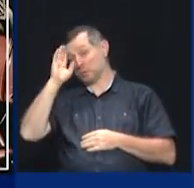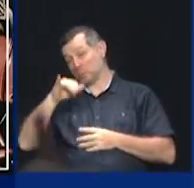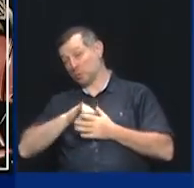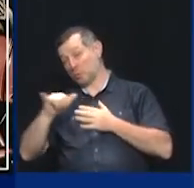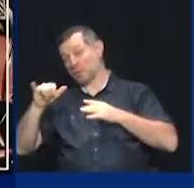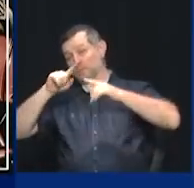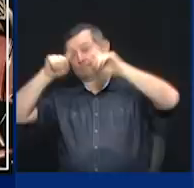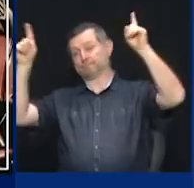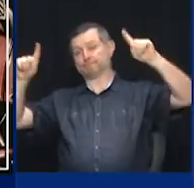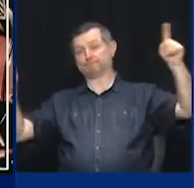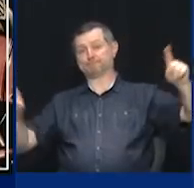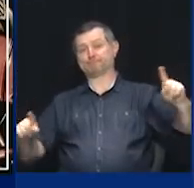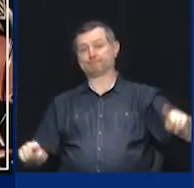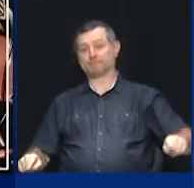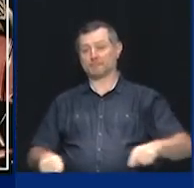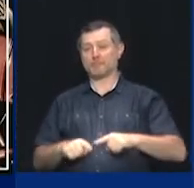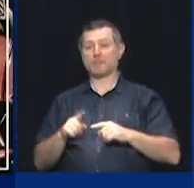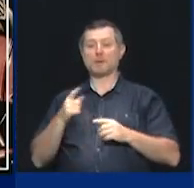We build a wall.